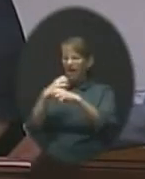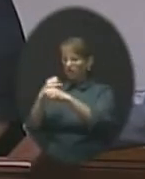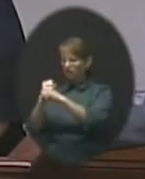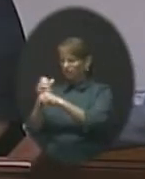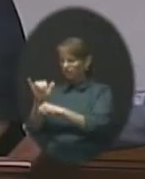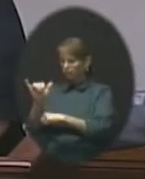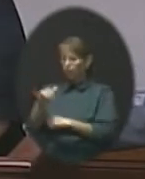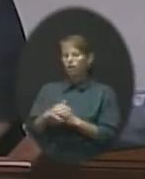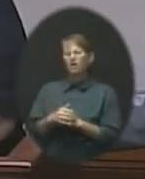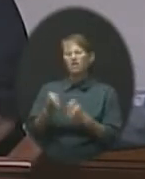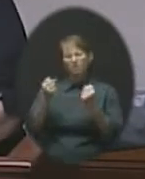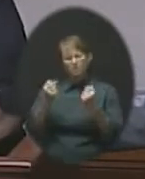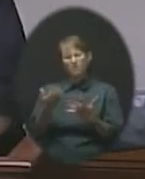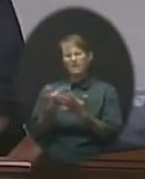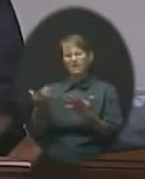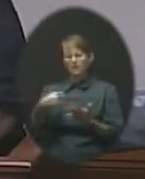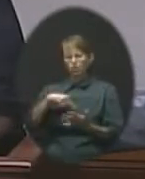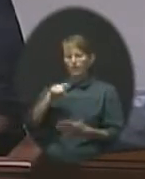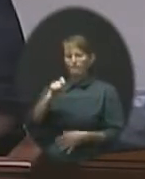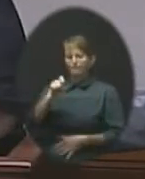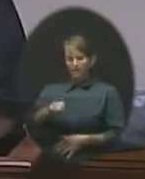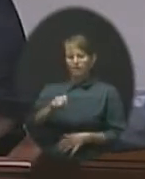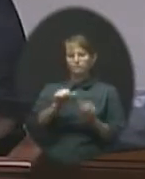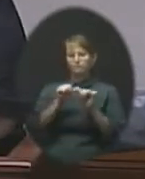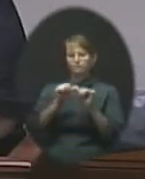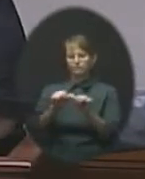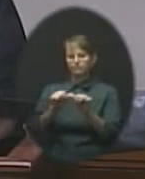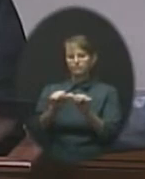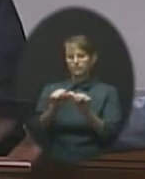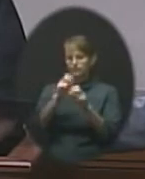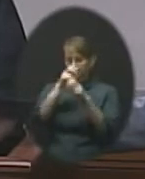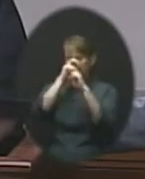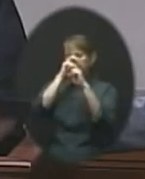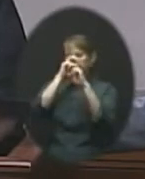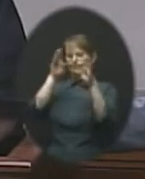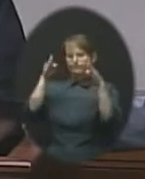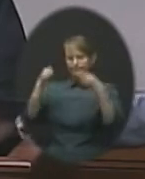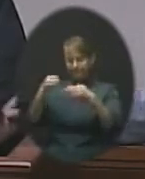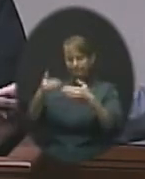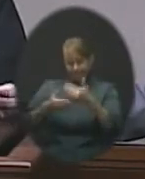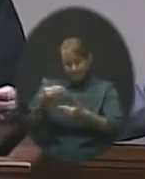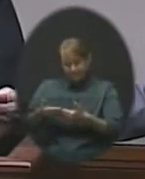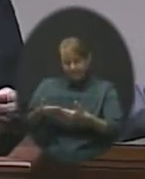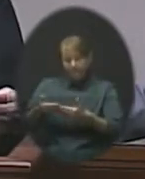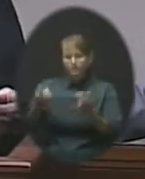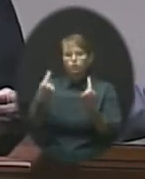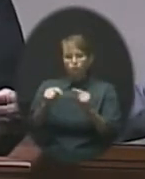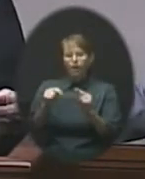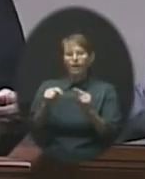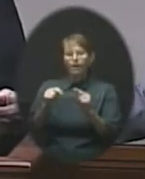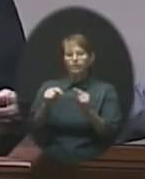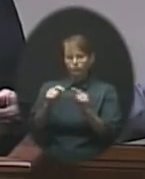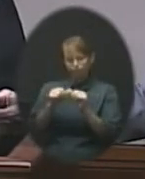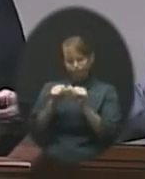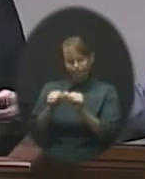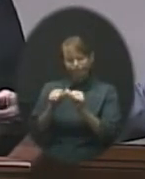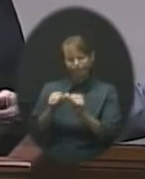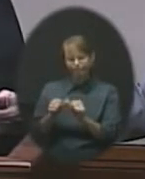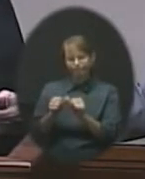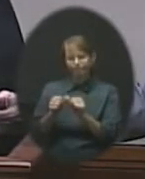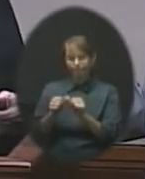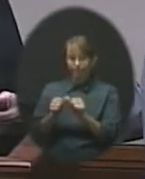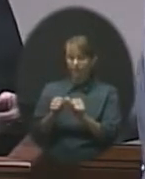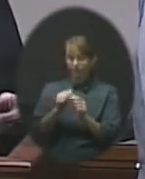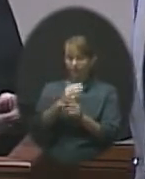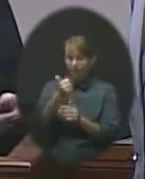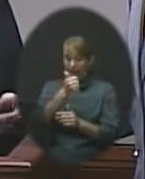of things that we have to continue to just be diligent with and try to stay the course and get the information